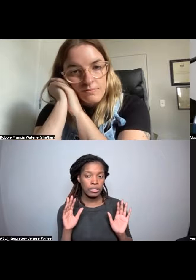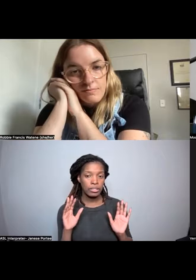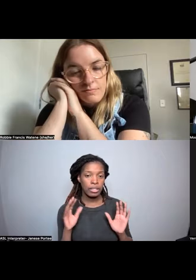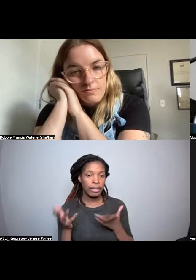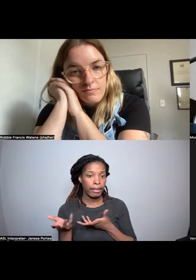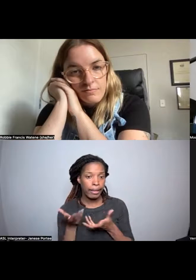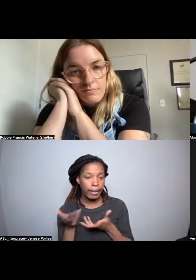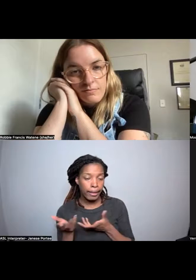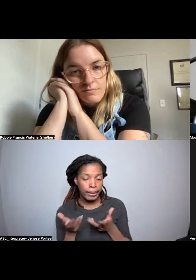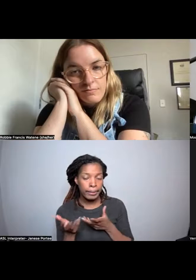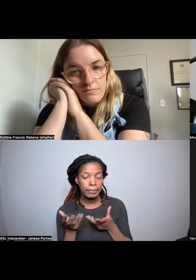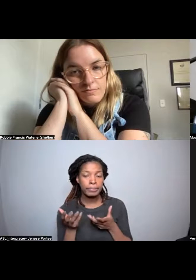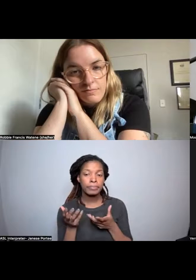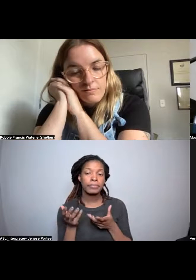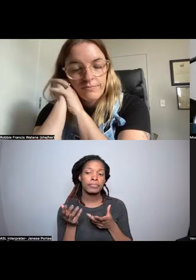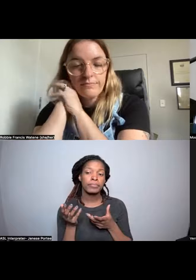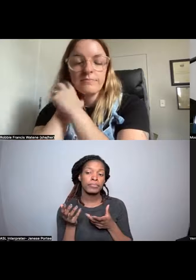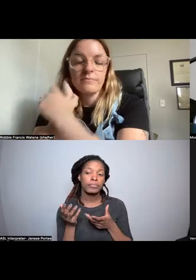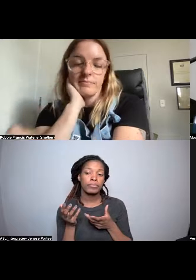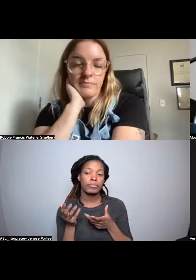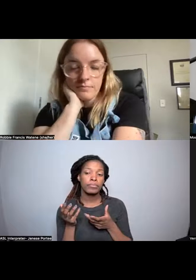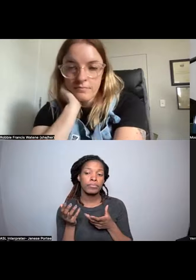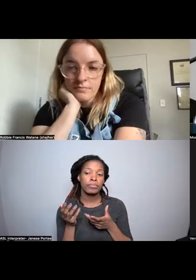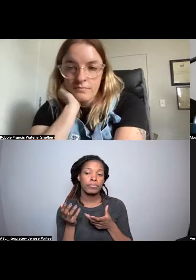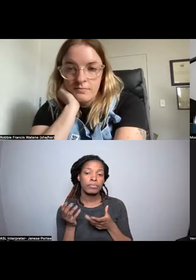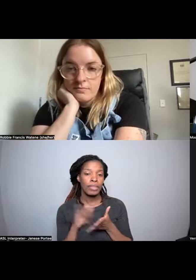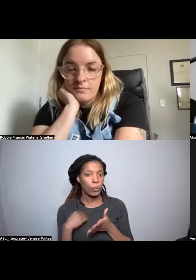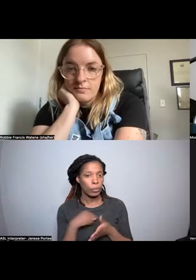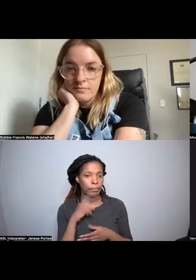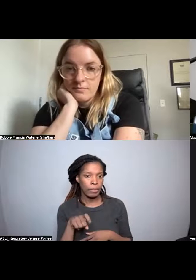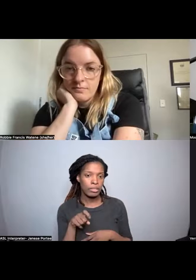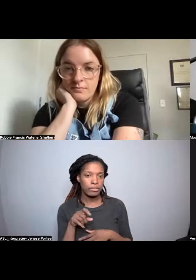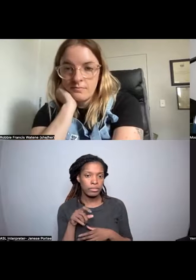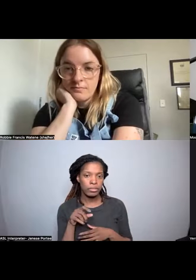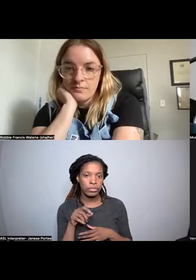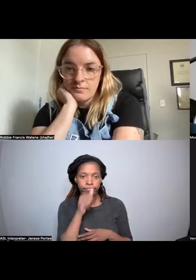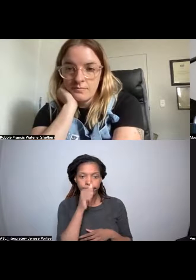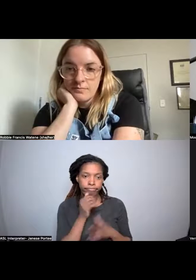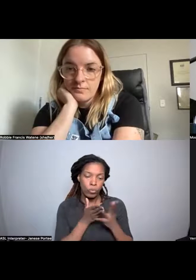engagement that we must take in our life.